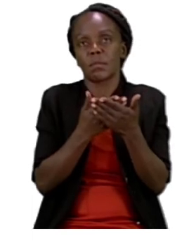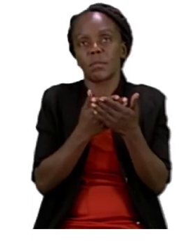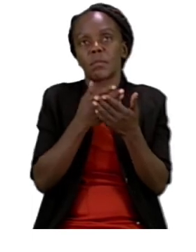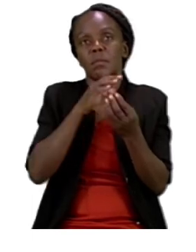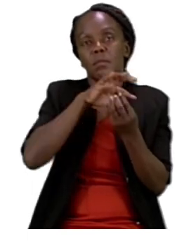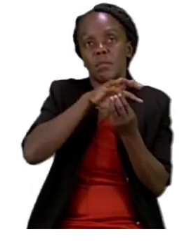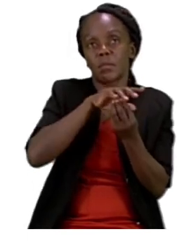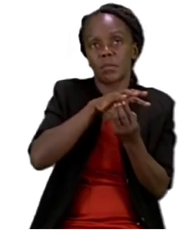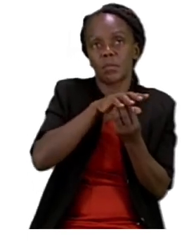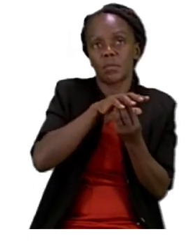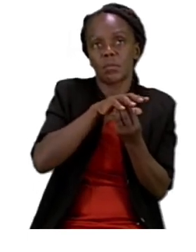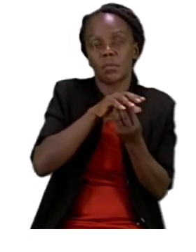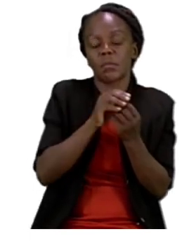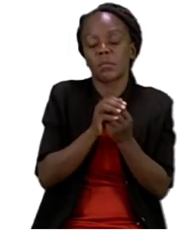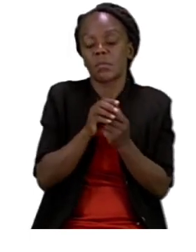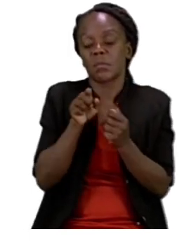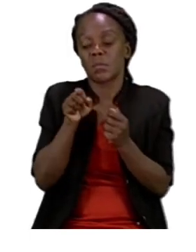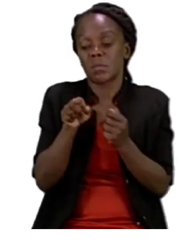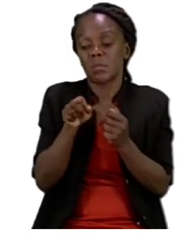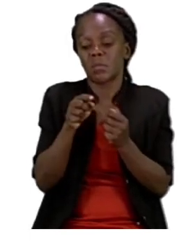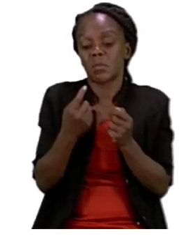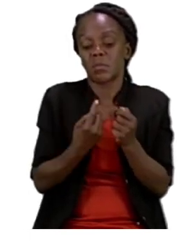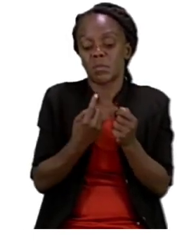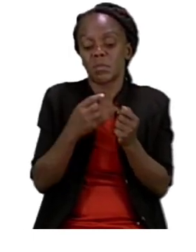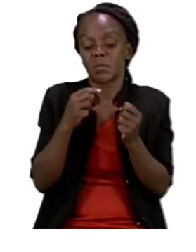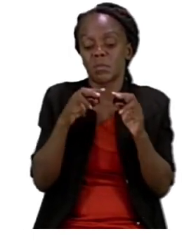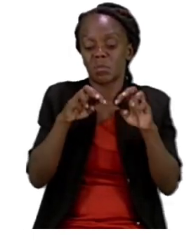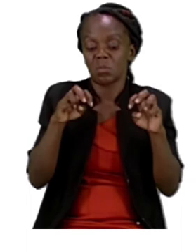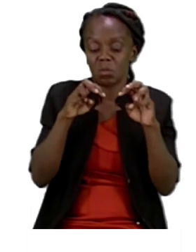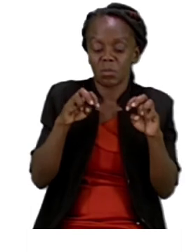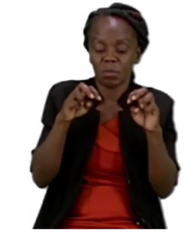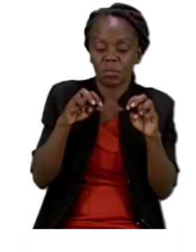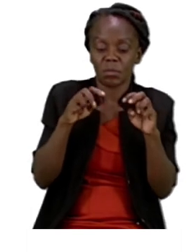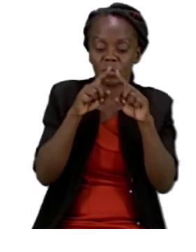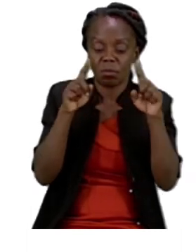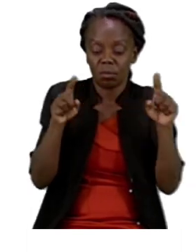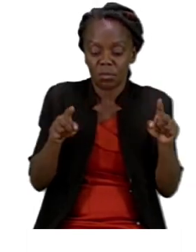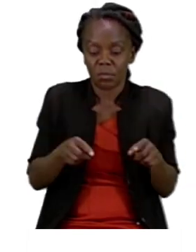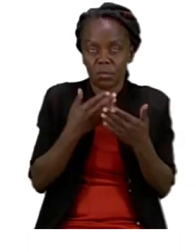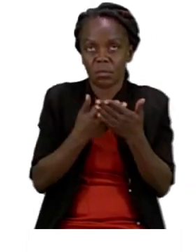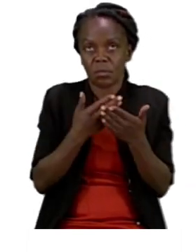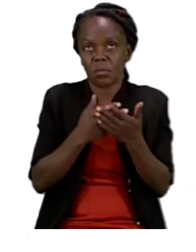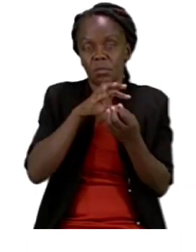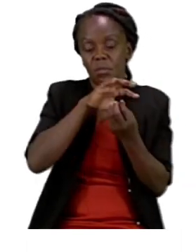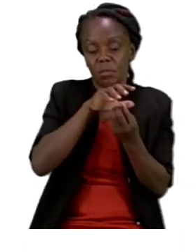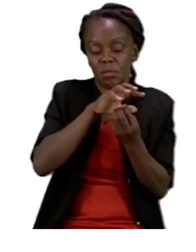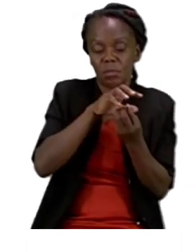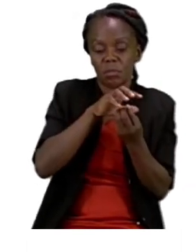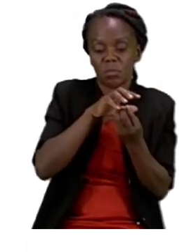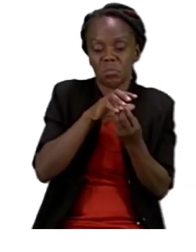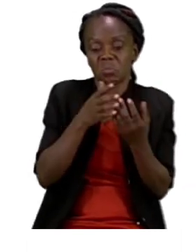either in a newspaper or in a magazine. Once you find your